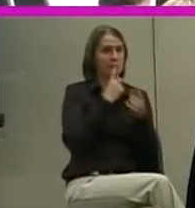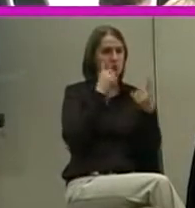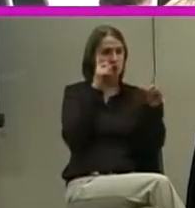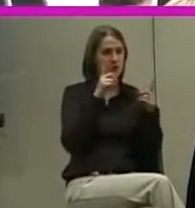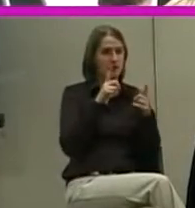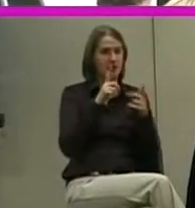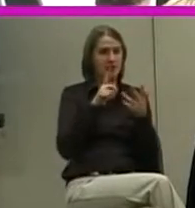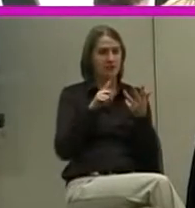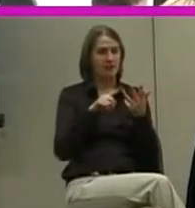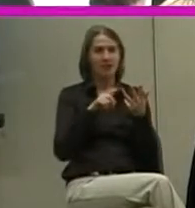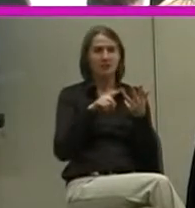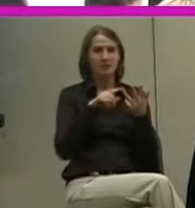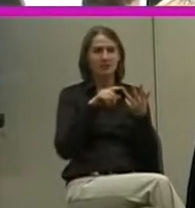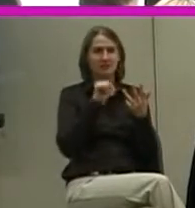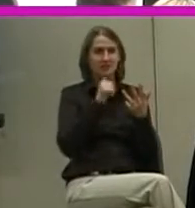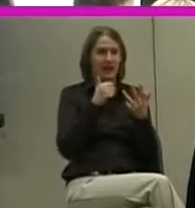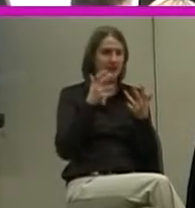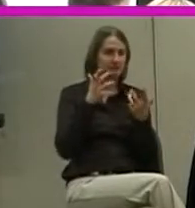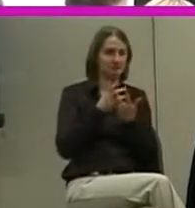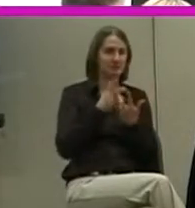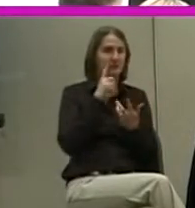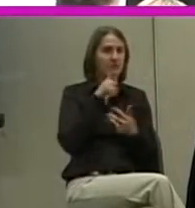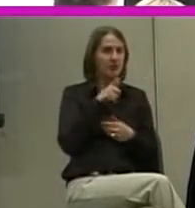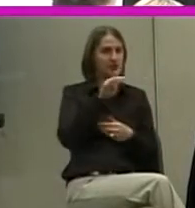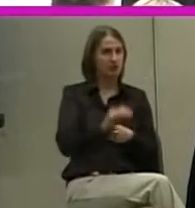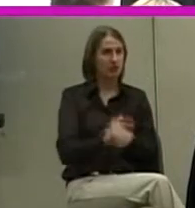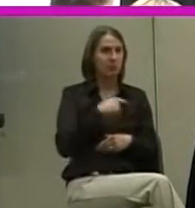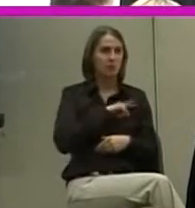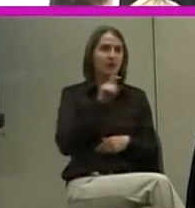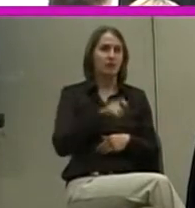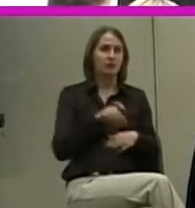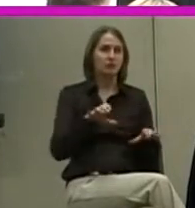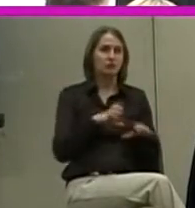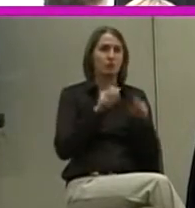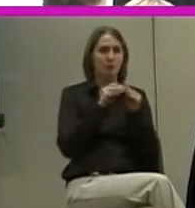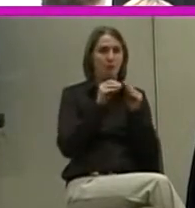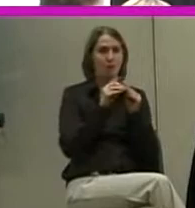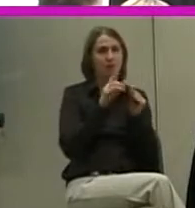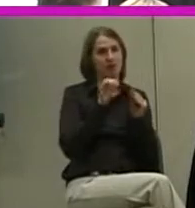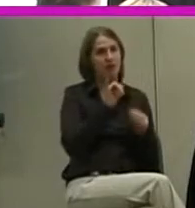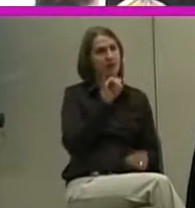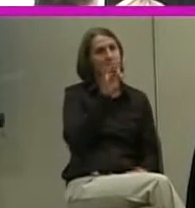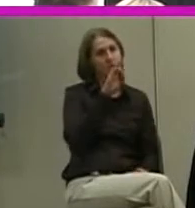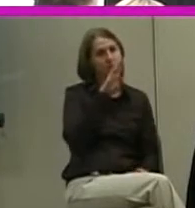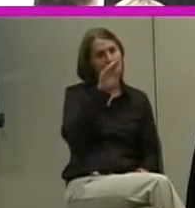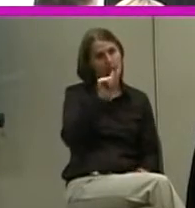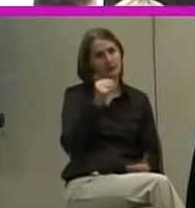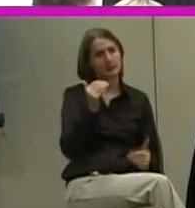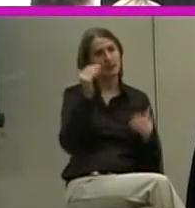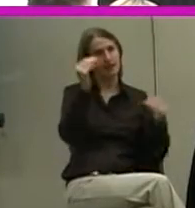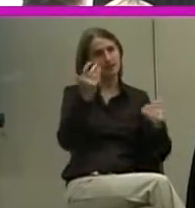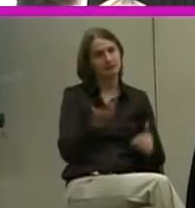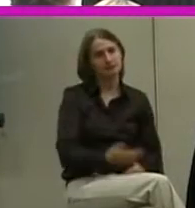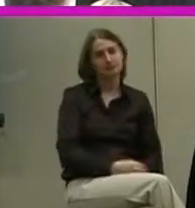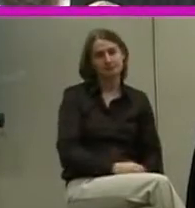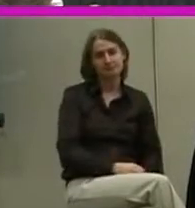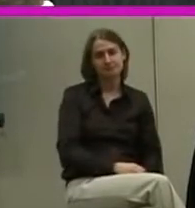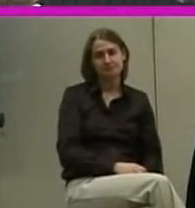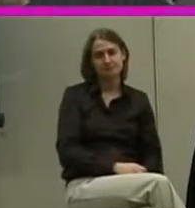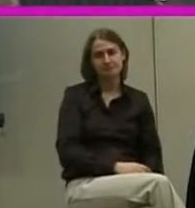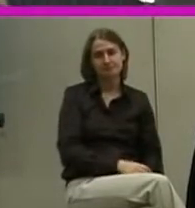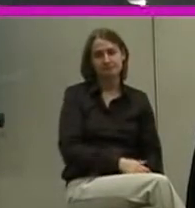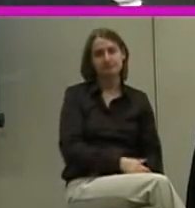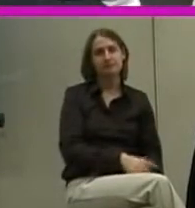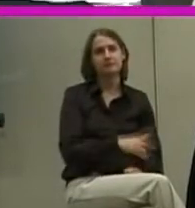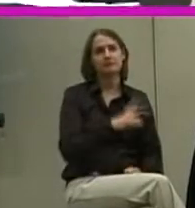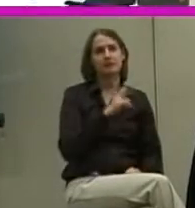away from this and go down our chart a little further, in which FBA is the next thing. Here's the second